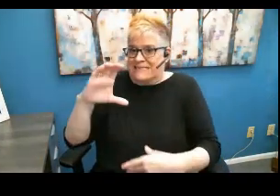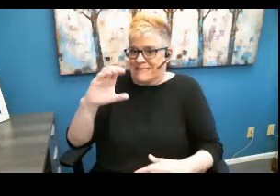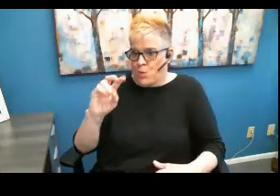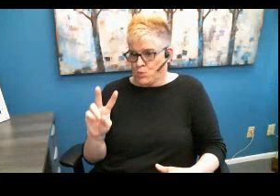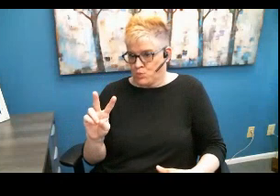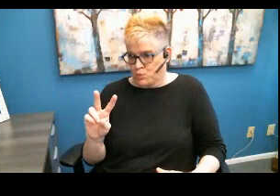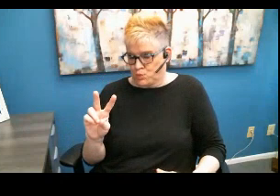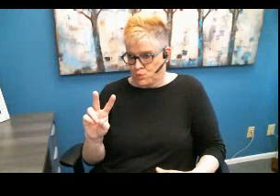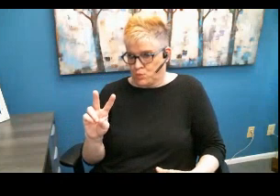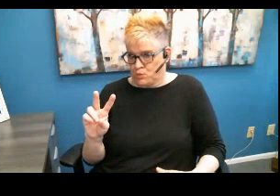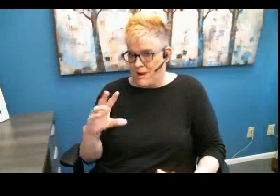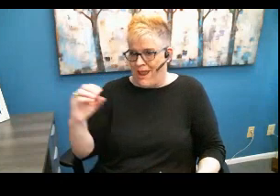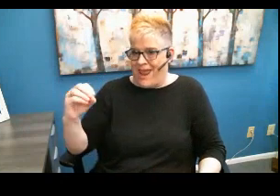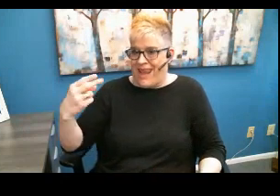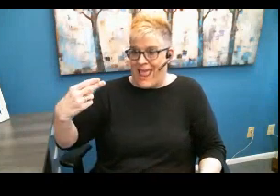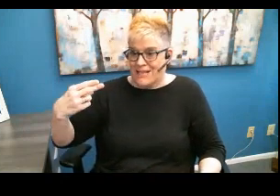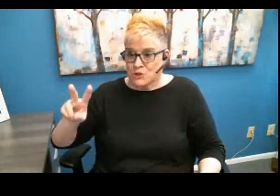and water.